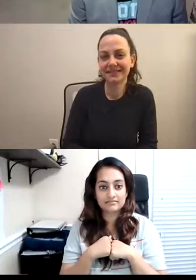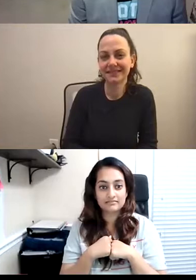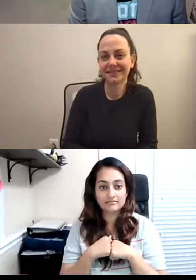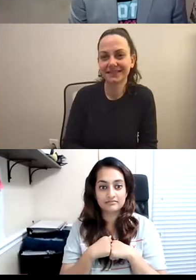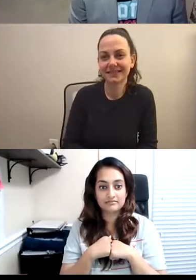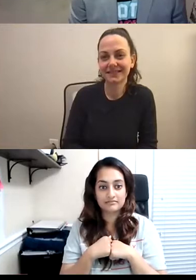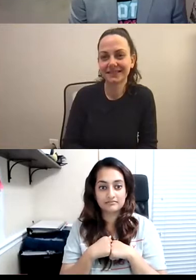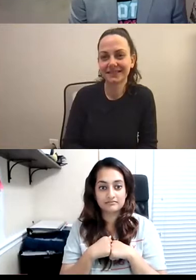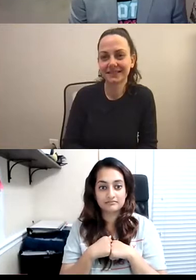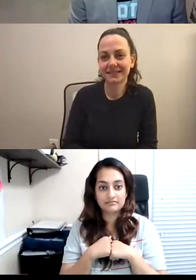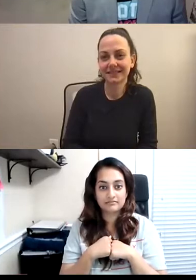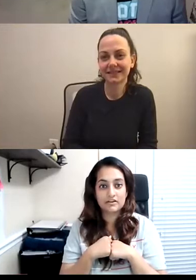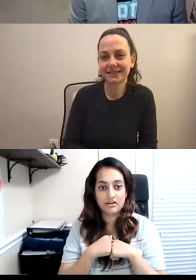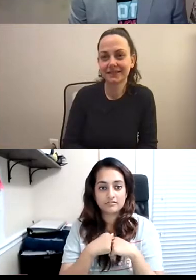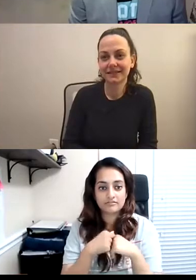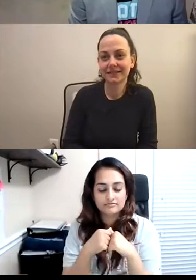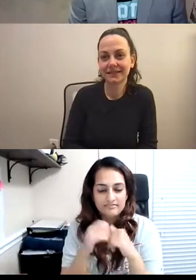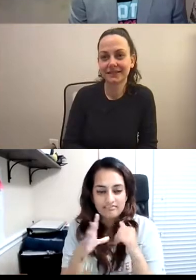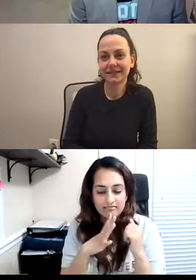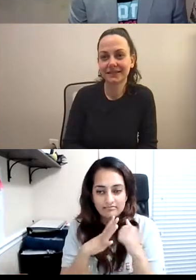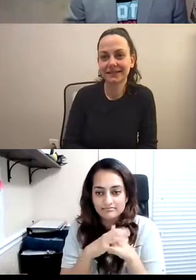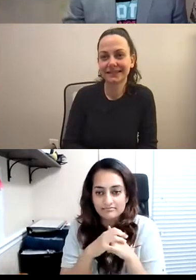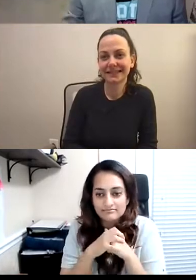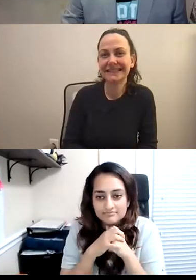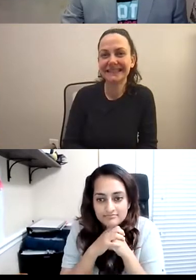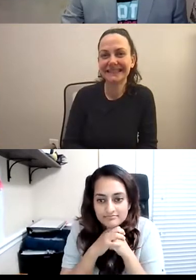are really,